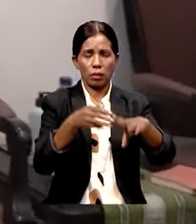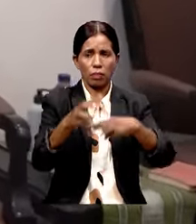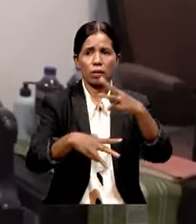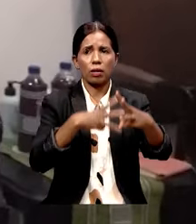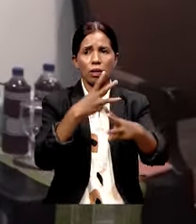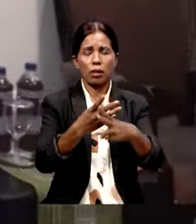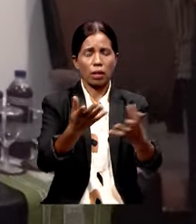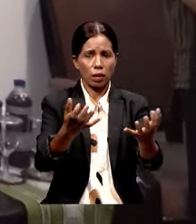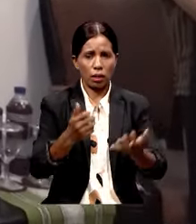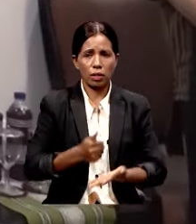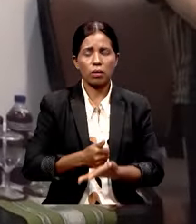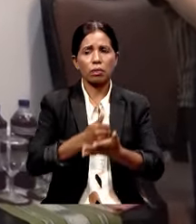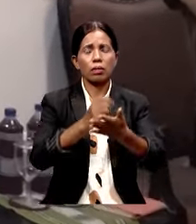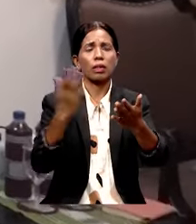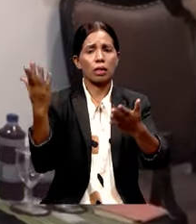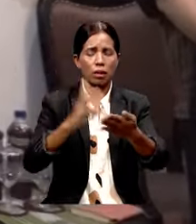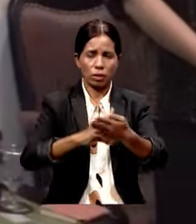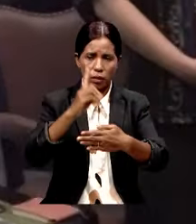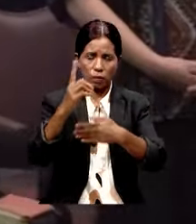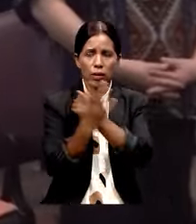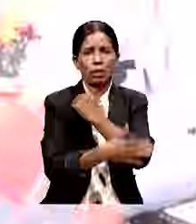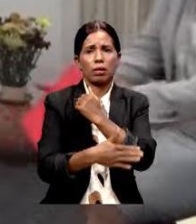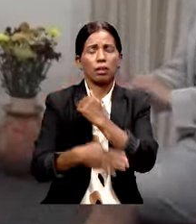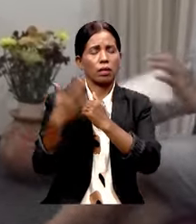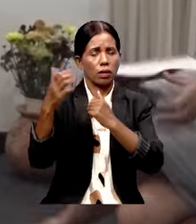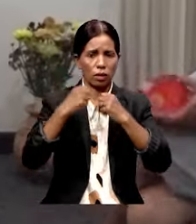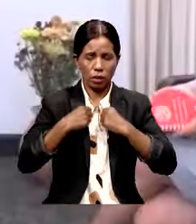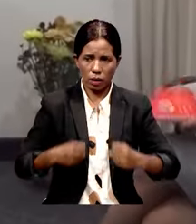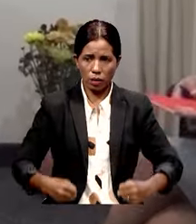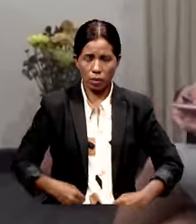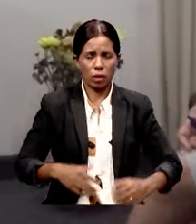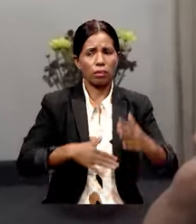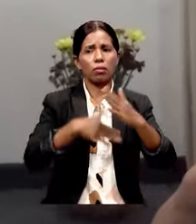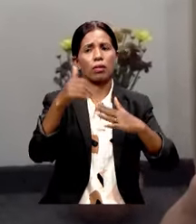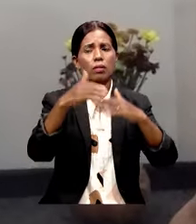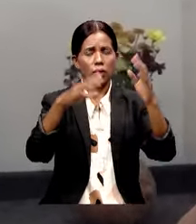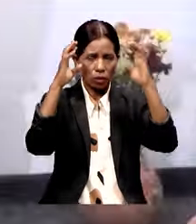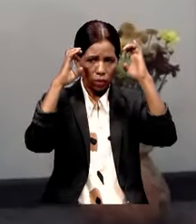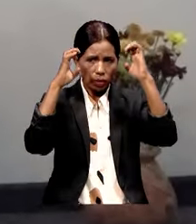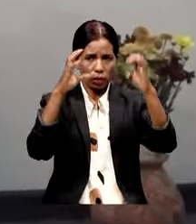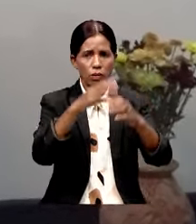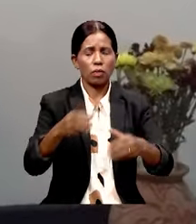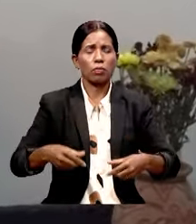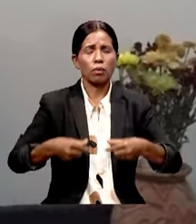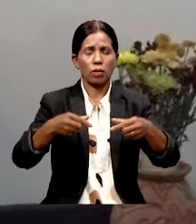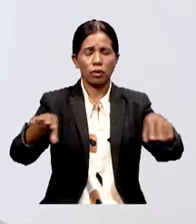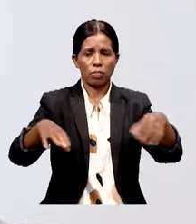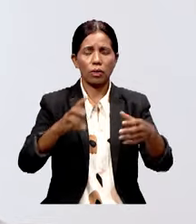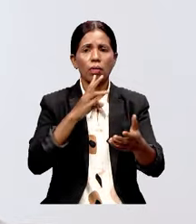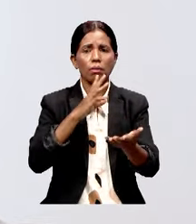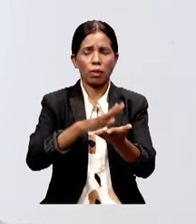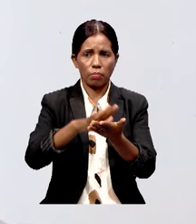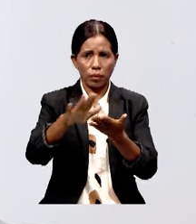Mundial hakarak atua ajuda e desenvolvimento na Saunian e setor saúde, infraestrutura, educação, no fornece serviço BEMOS.